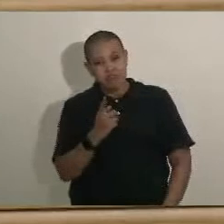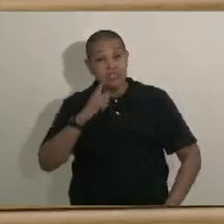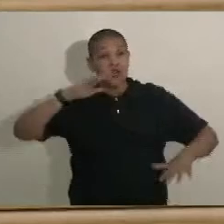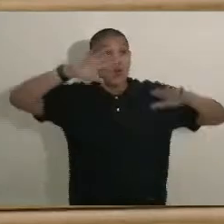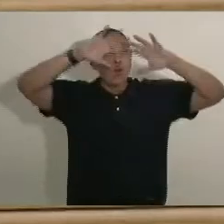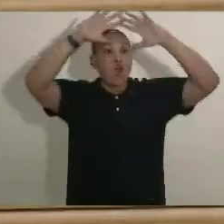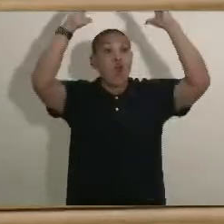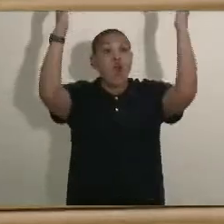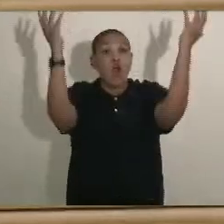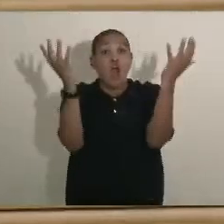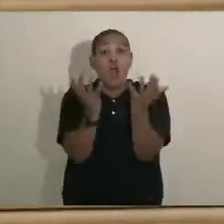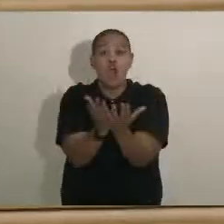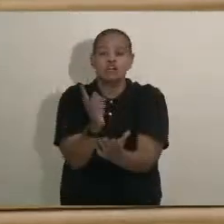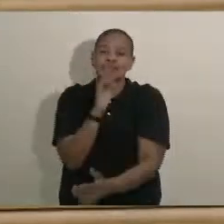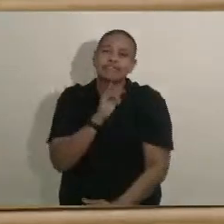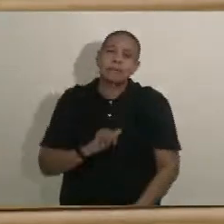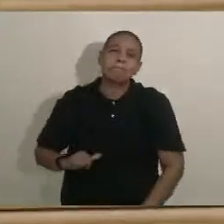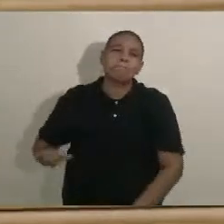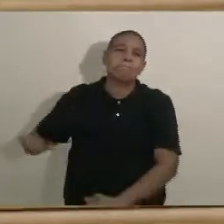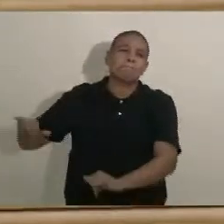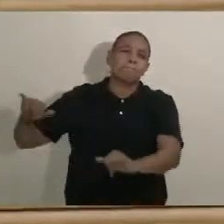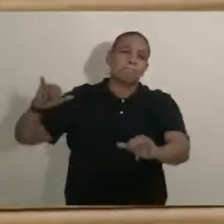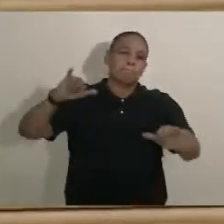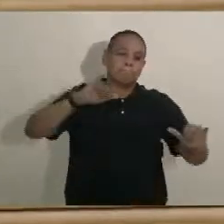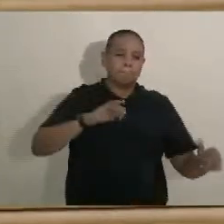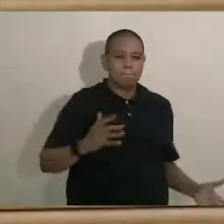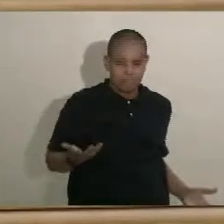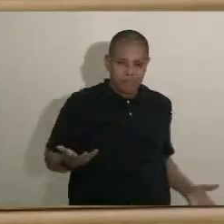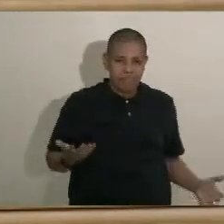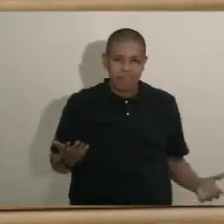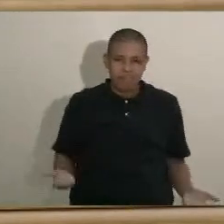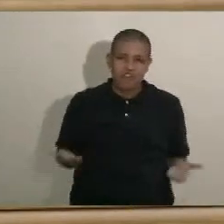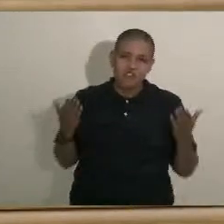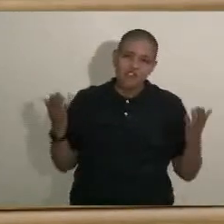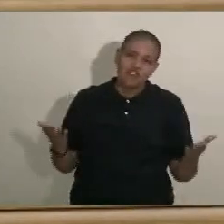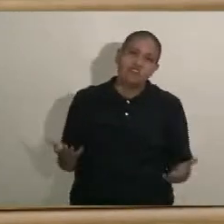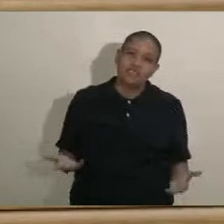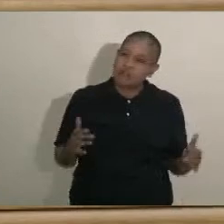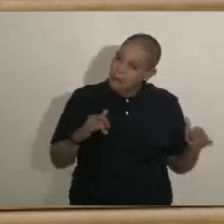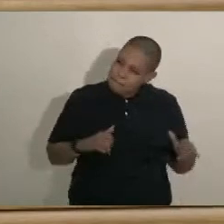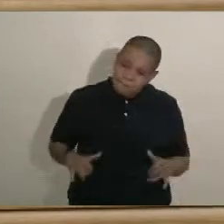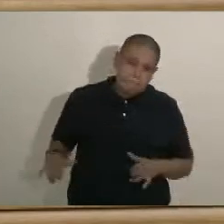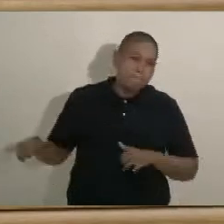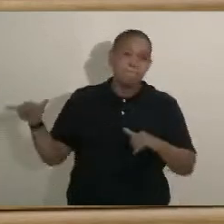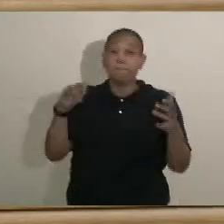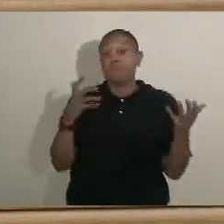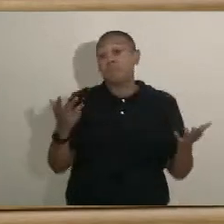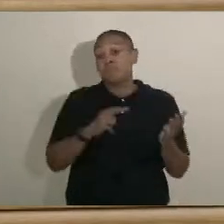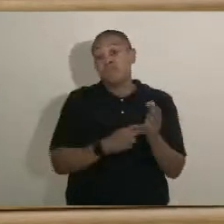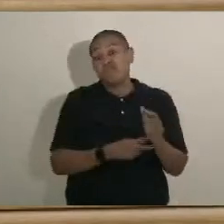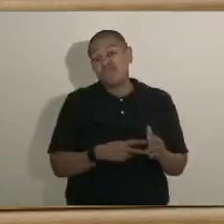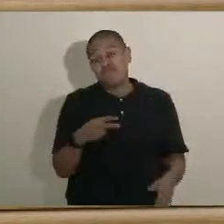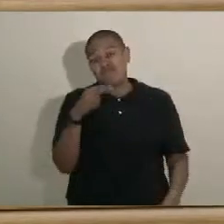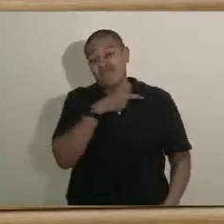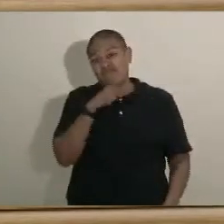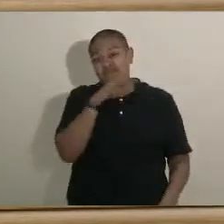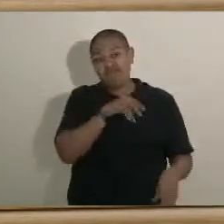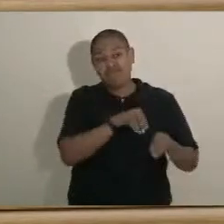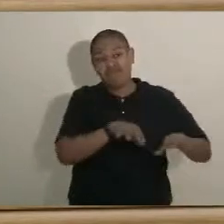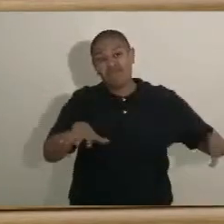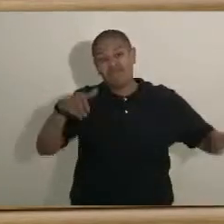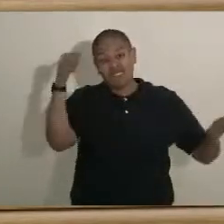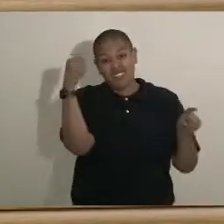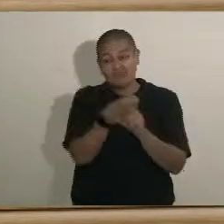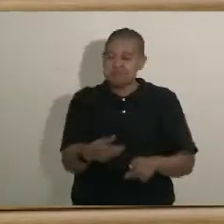at the countries that we have looked at, it is also suggesting that that is not being reflected. In other words, the virus is not having the kind of